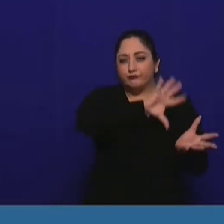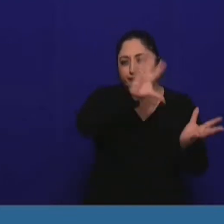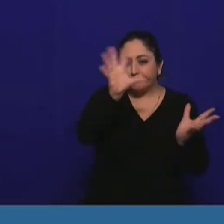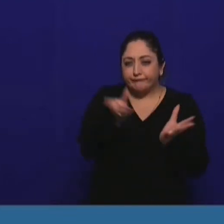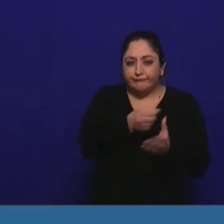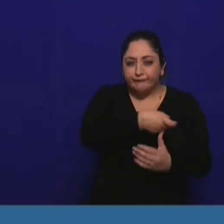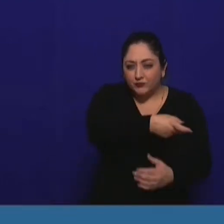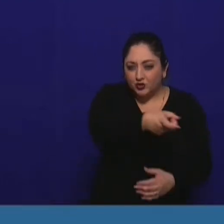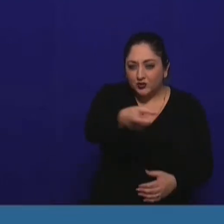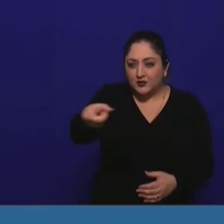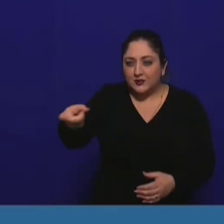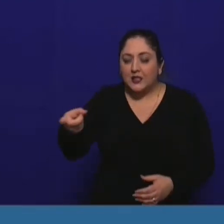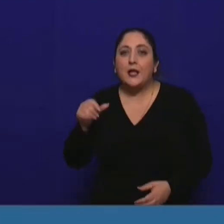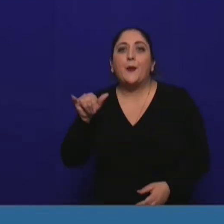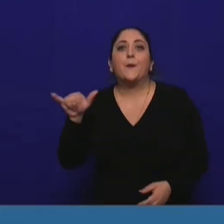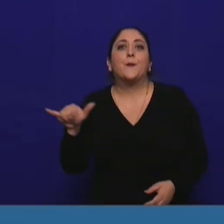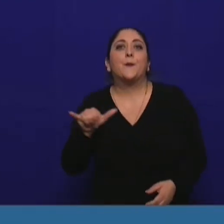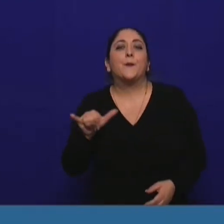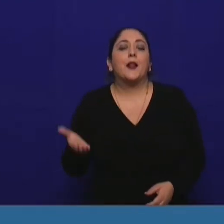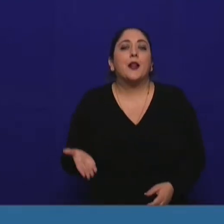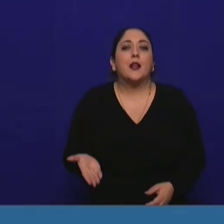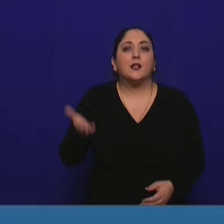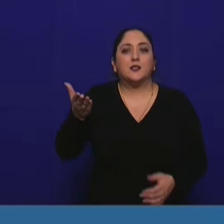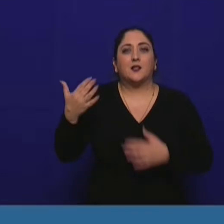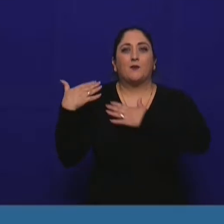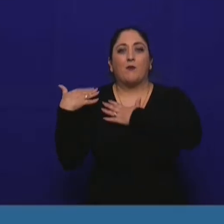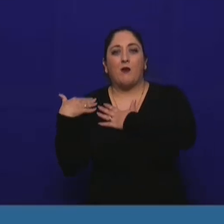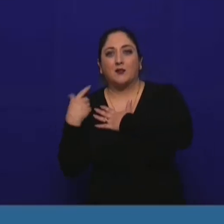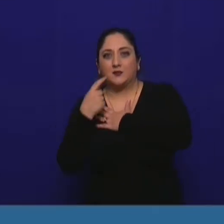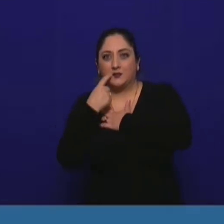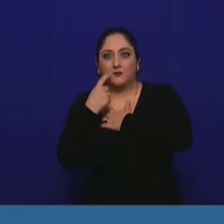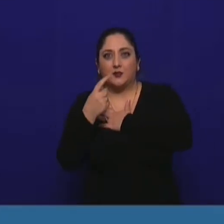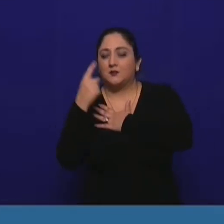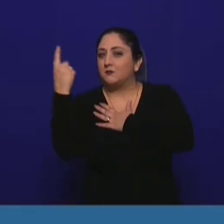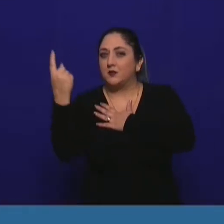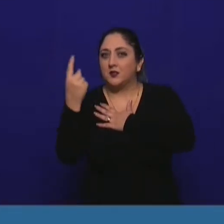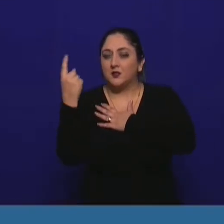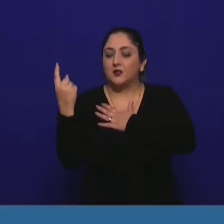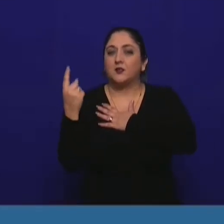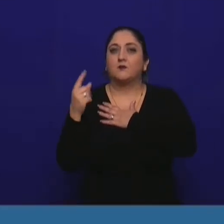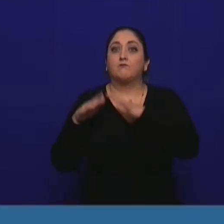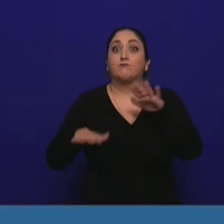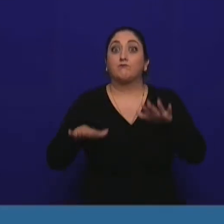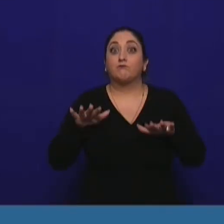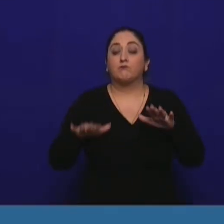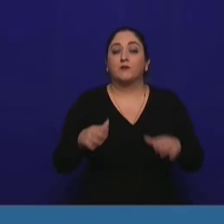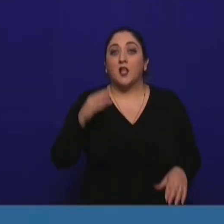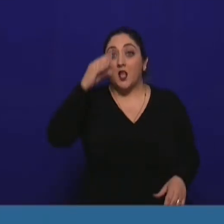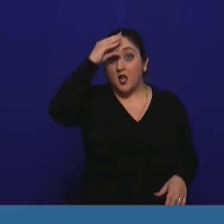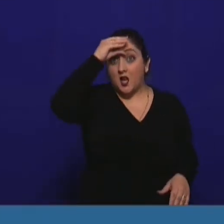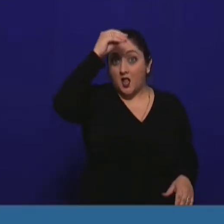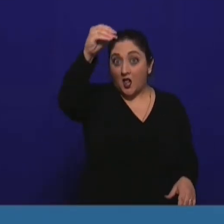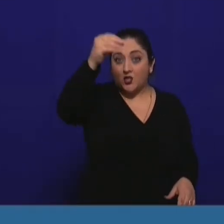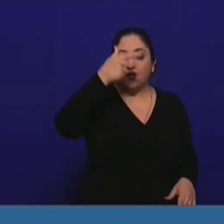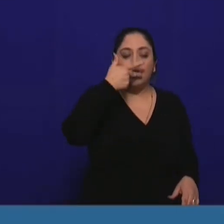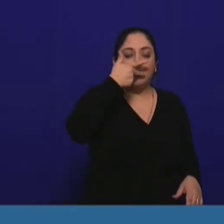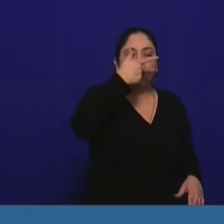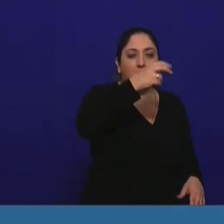kienu l-iktar etajiet li kellna, l-iktar età li ġiet affettwata kienu l-irġiel ta' età bejn 80